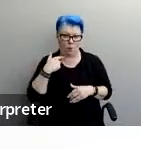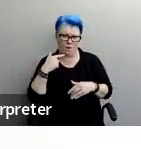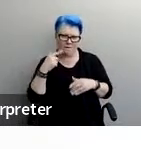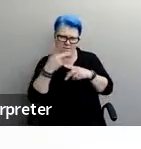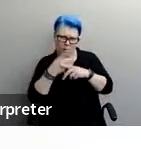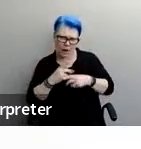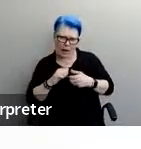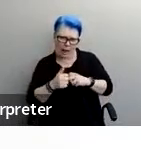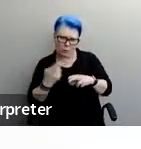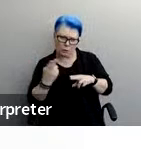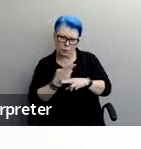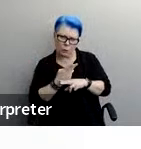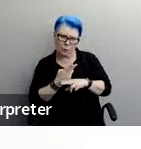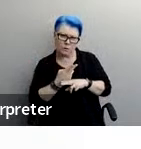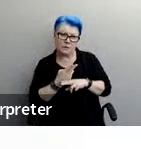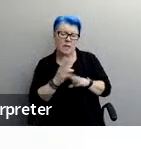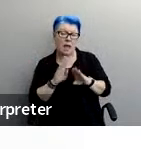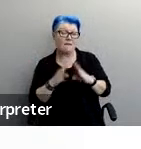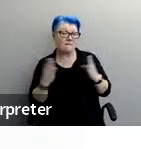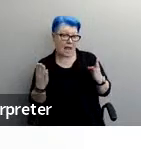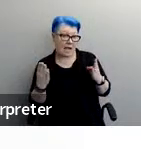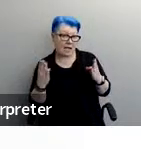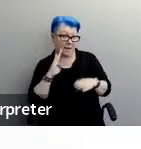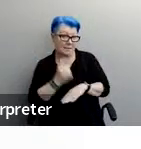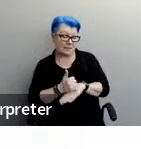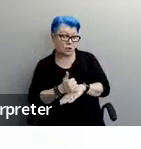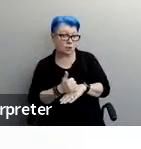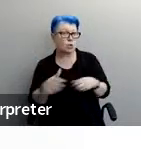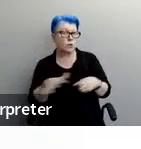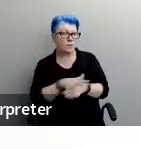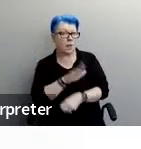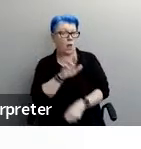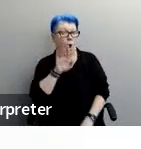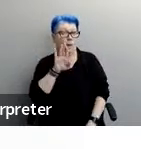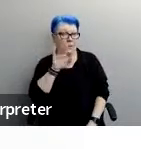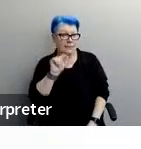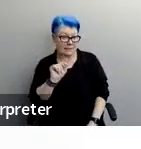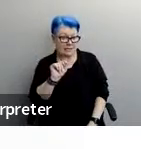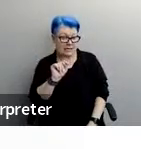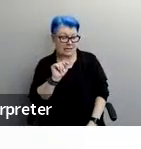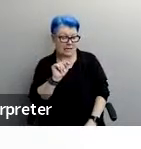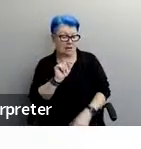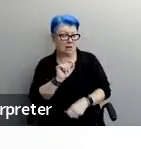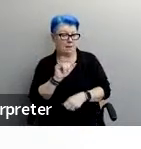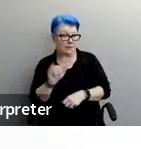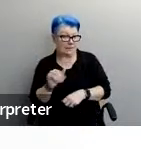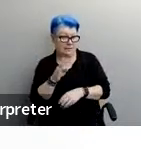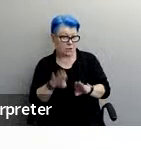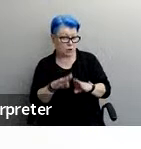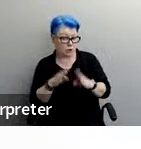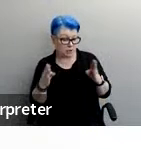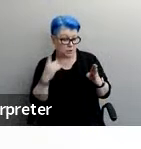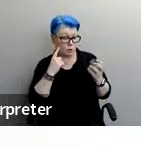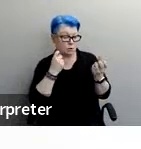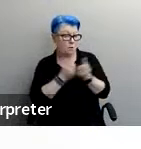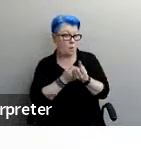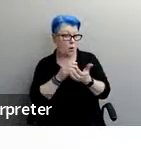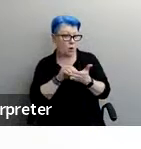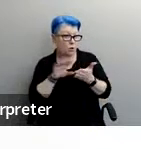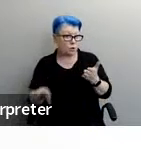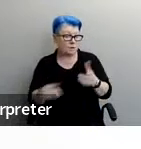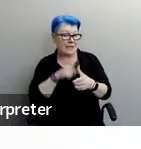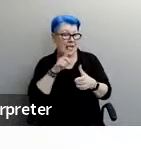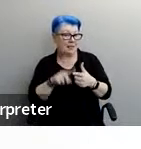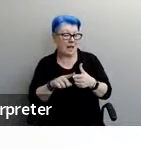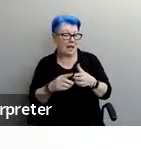using vacant positions that we currently have to fill RBT positions to support our students. And then in the spring, really